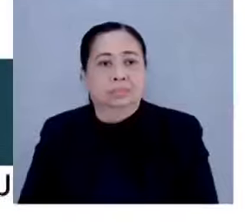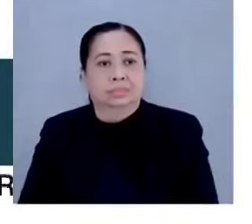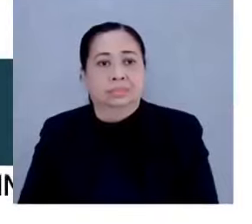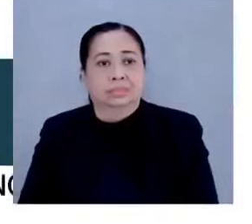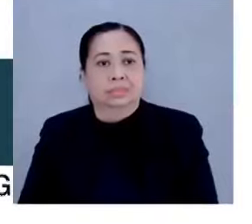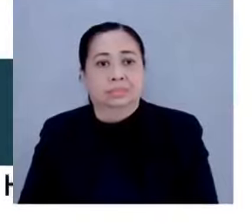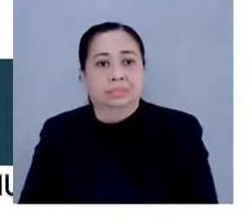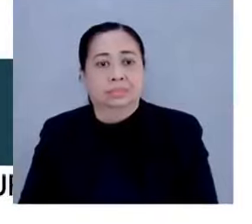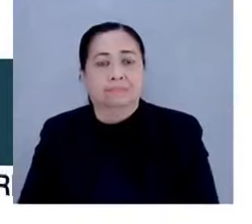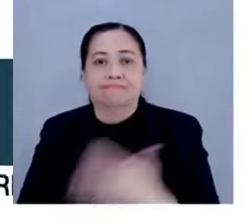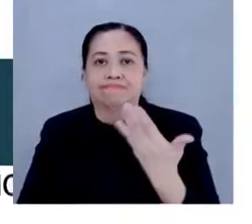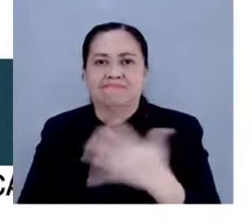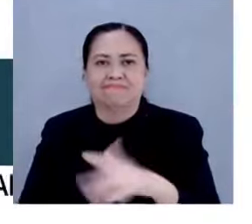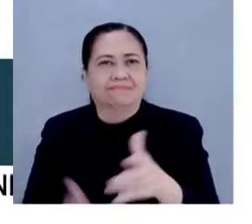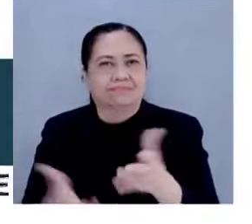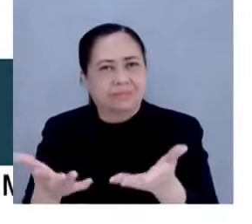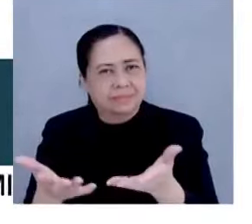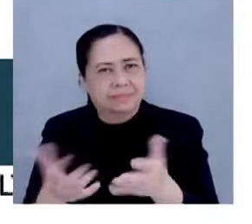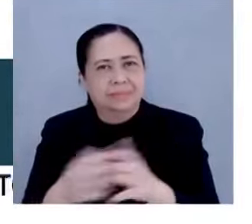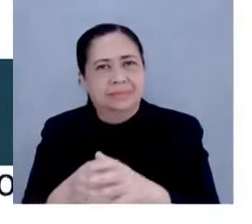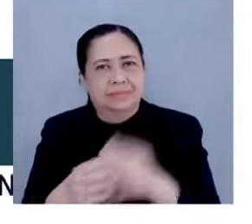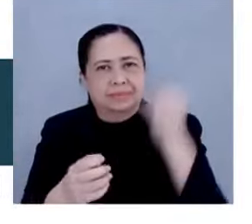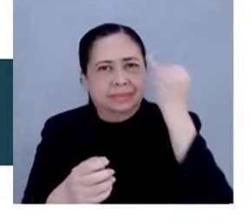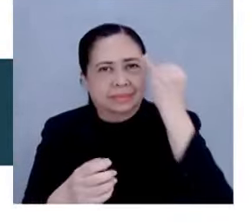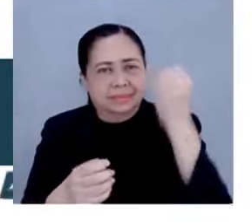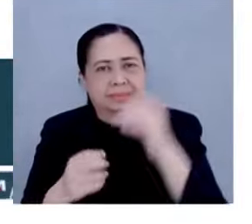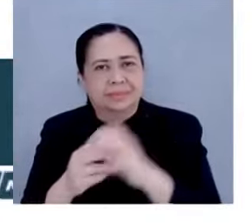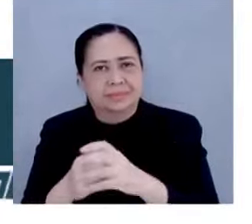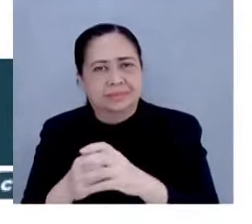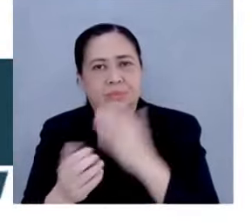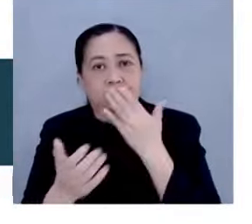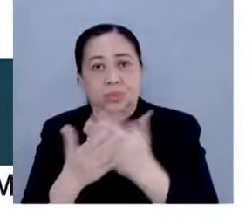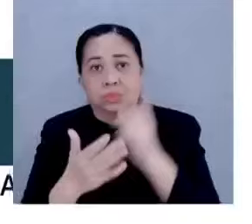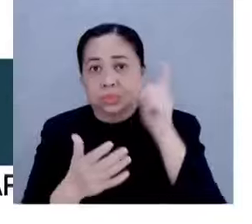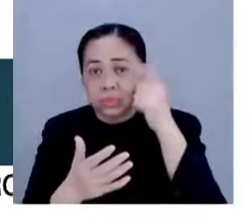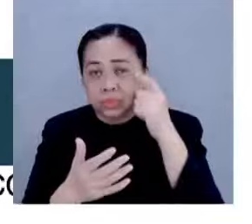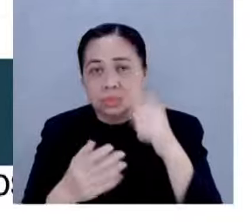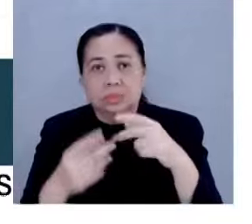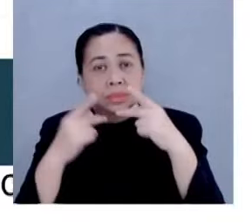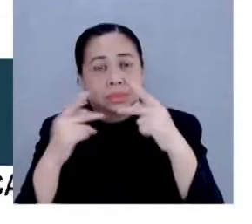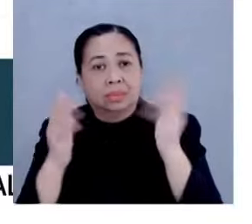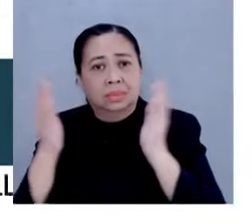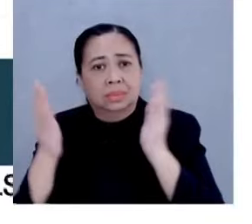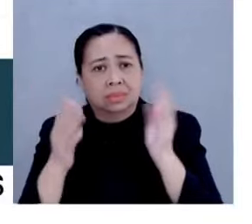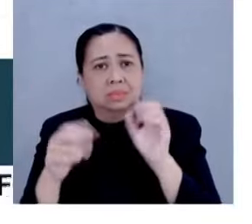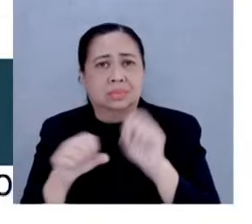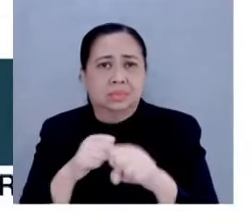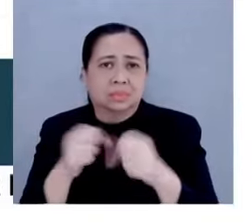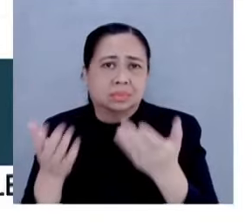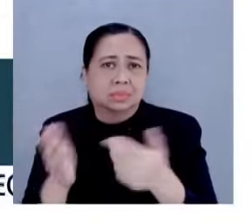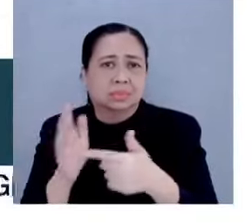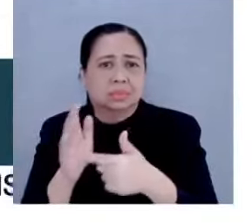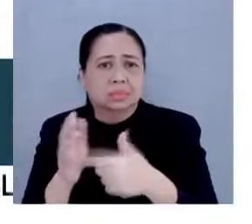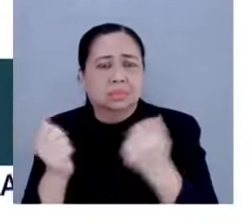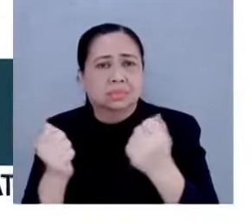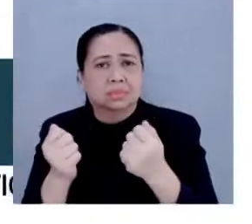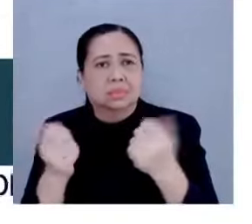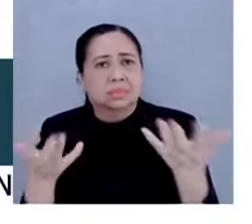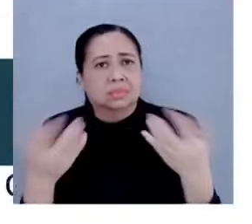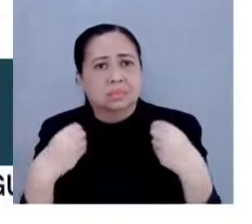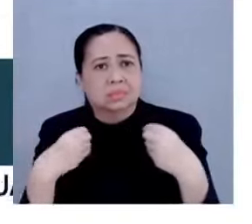We are setting aside the idea of good governance, of public service, so that we will be able to accommodate